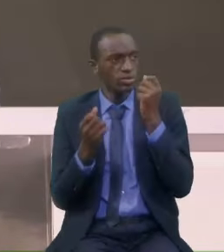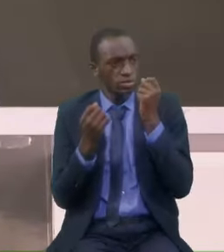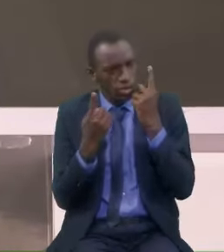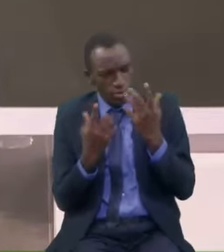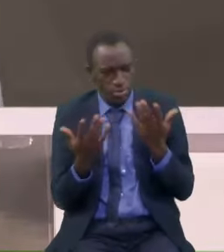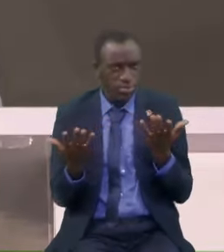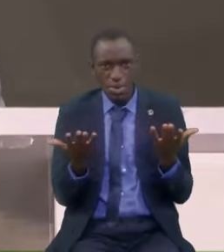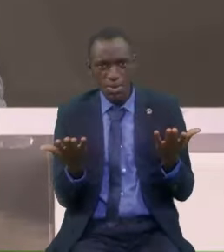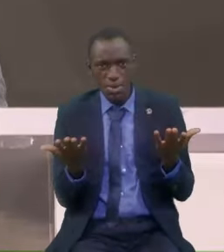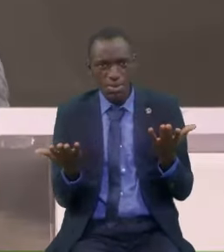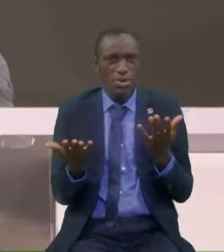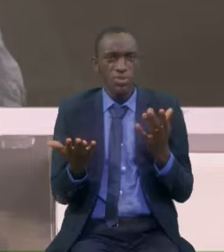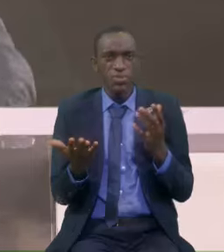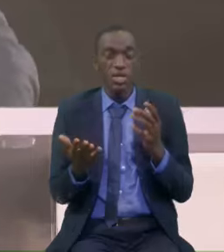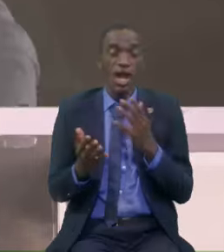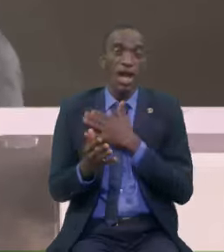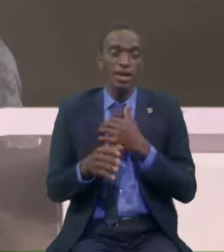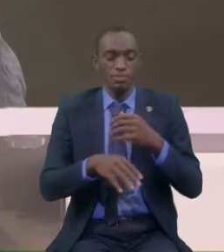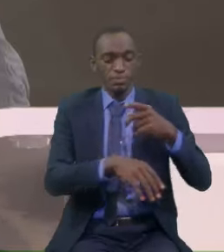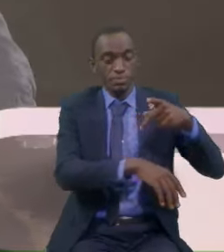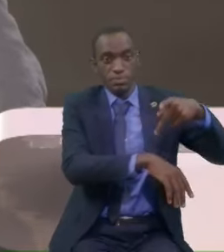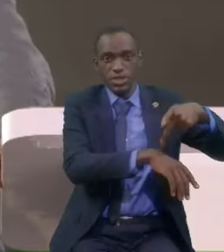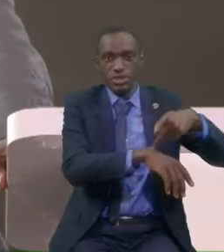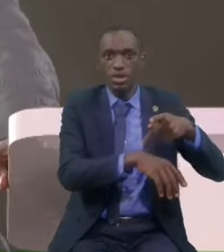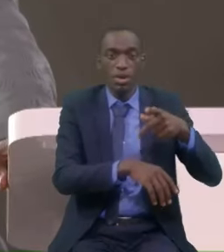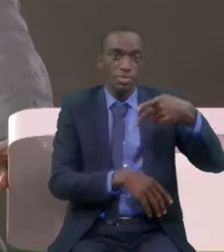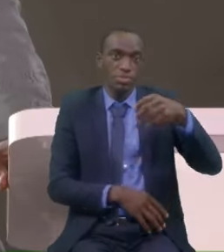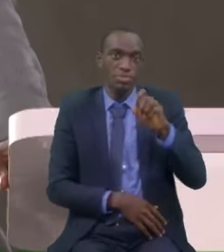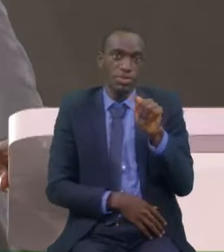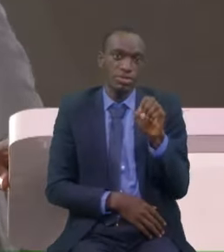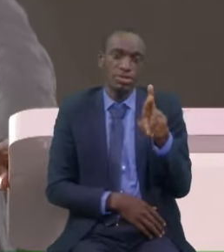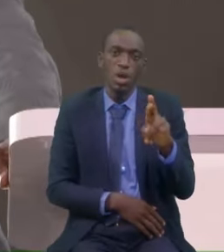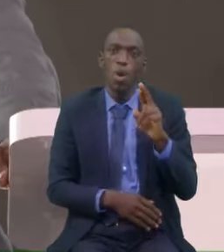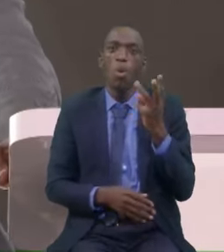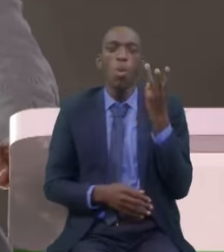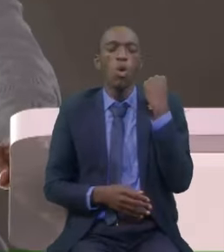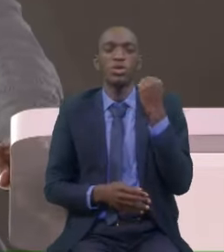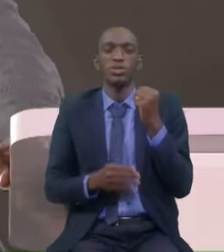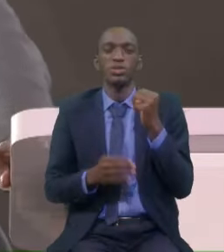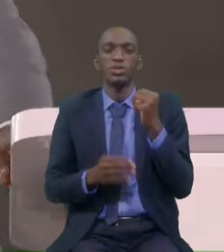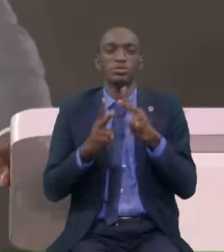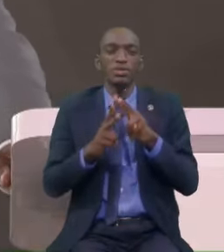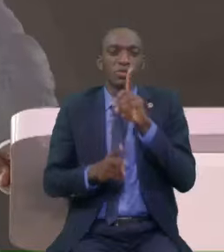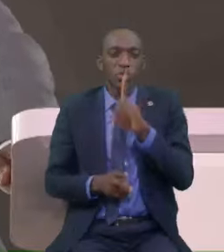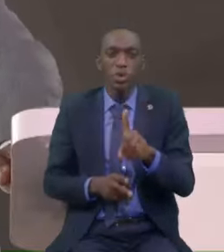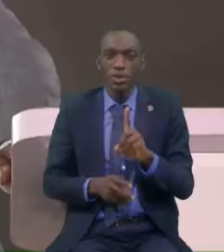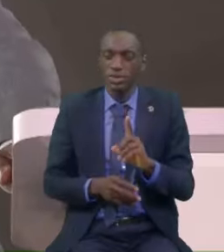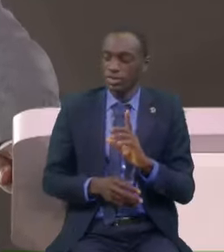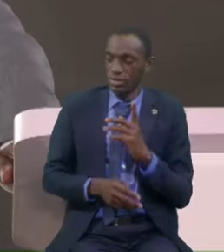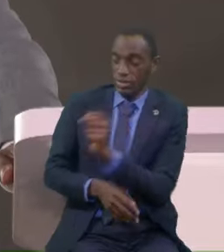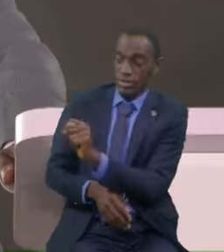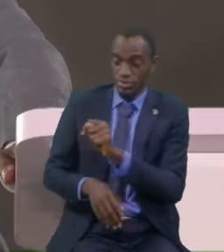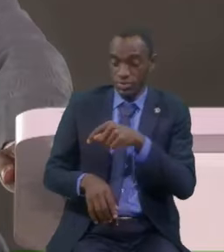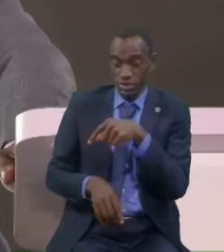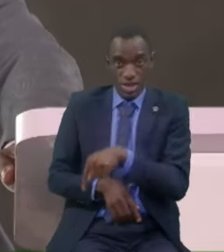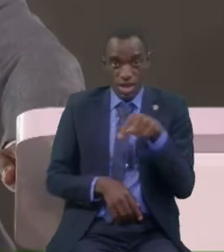then Peter was so sure the ankle will receive strength. The joints will receive strength. He was so sure